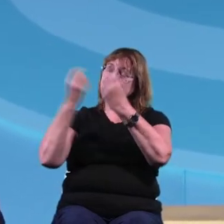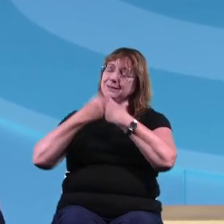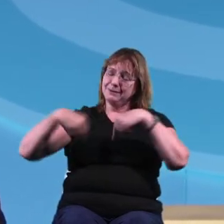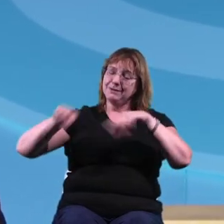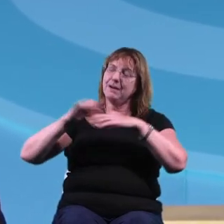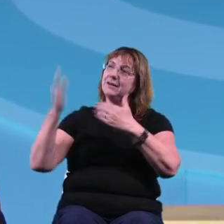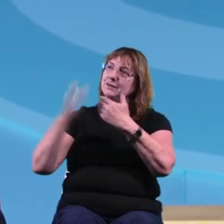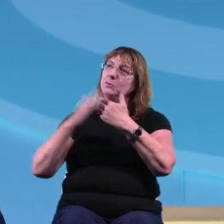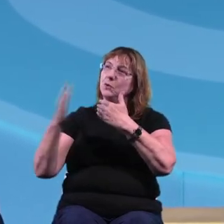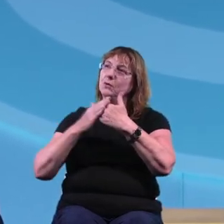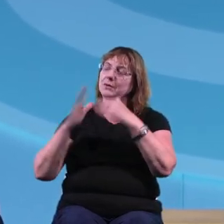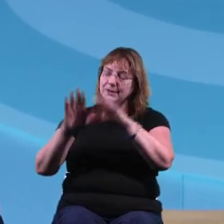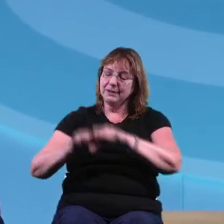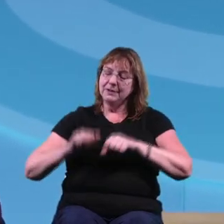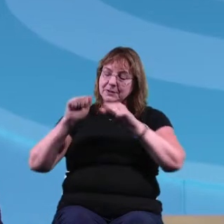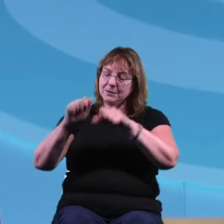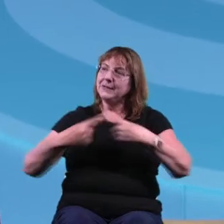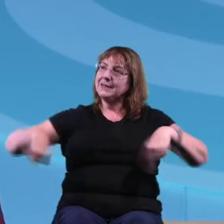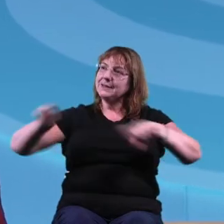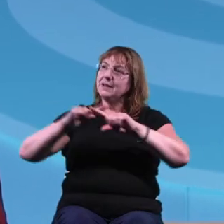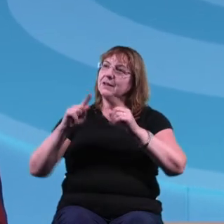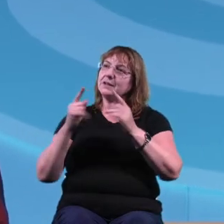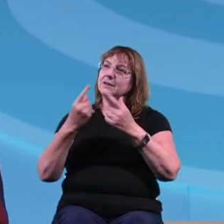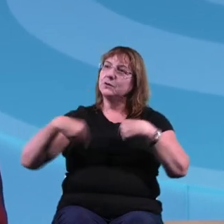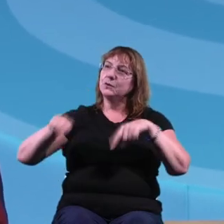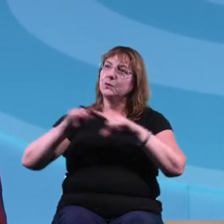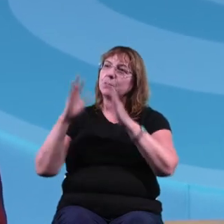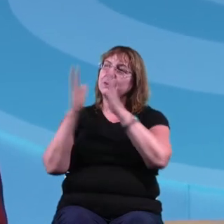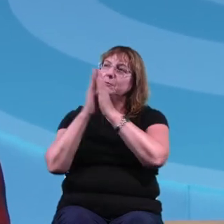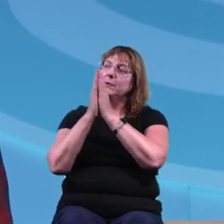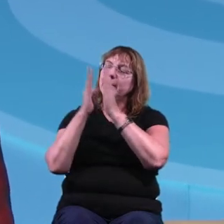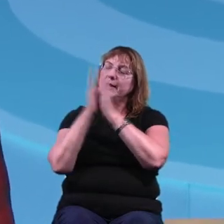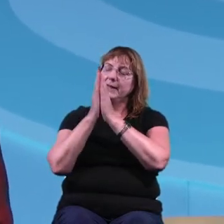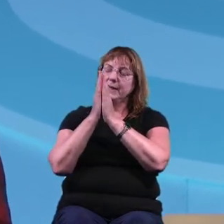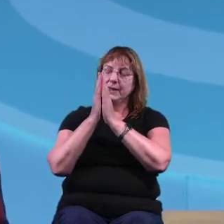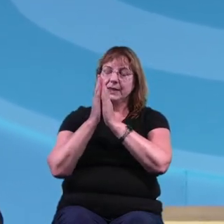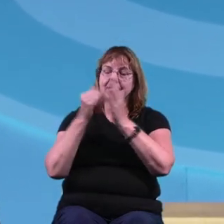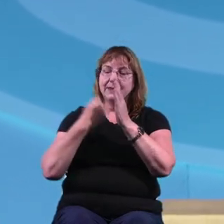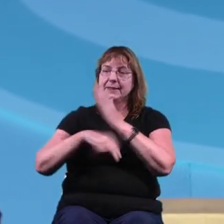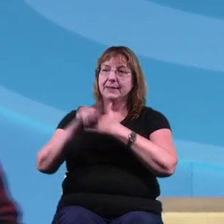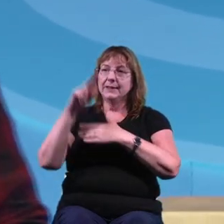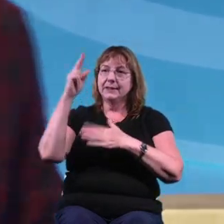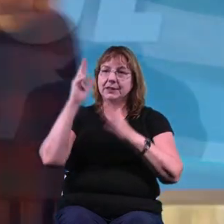things and bless us, we pray. In Jesus' name, amen.